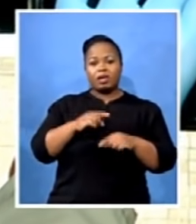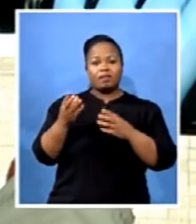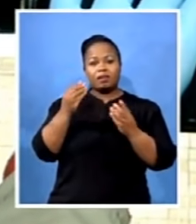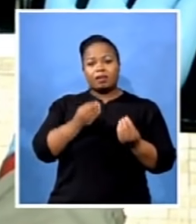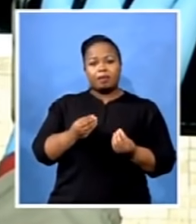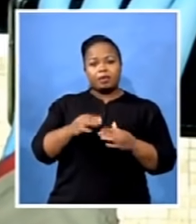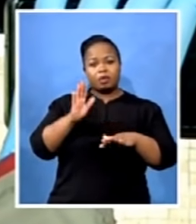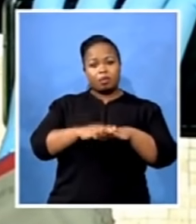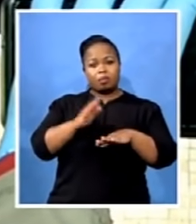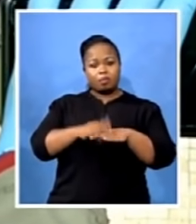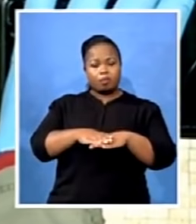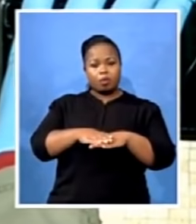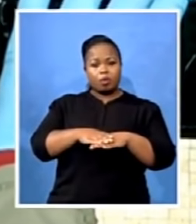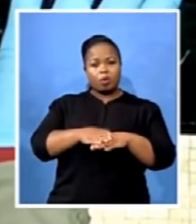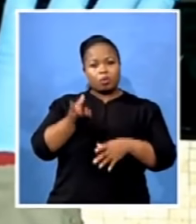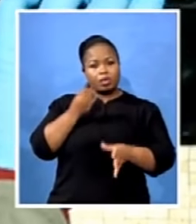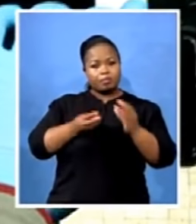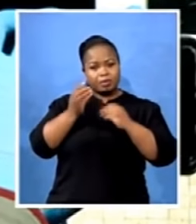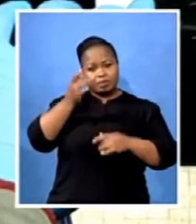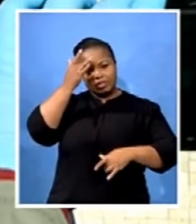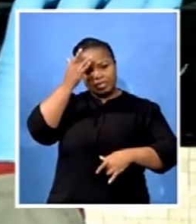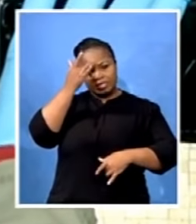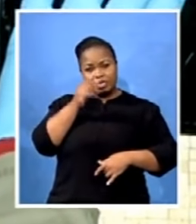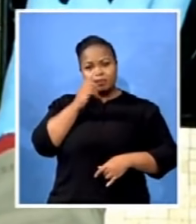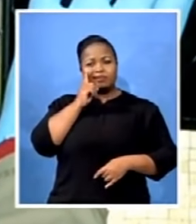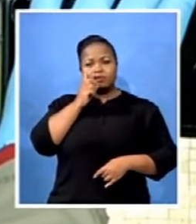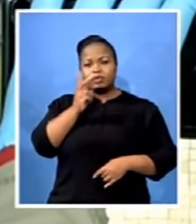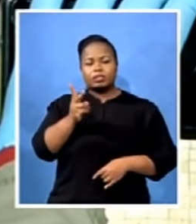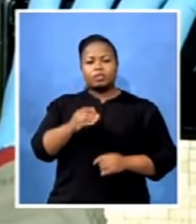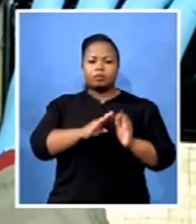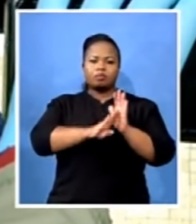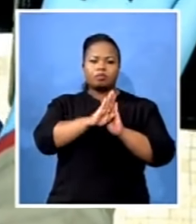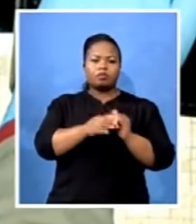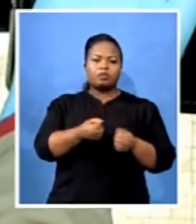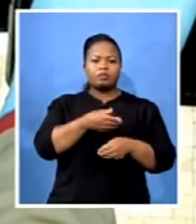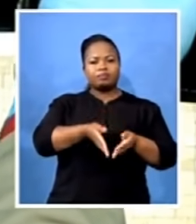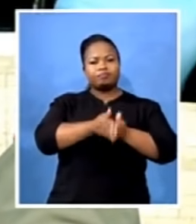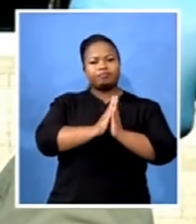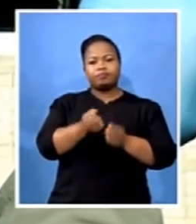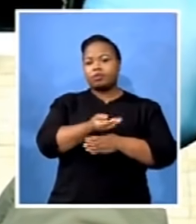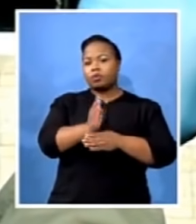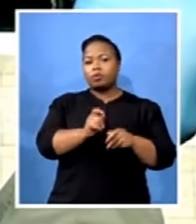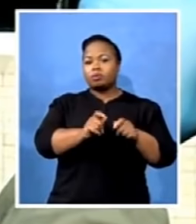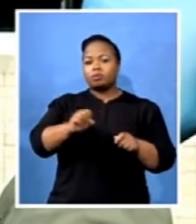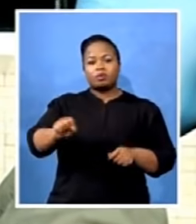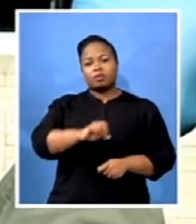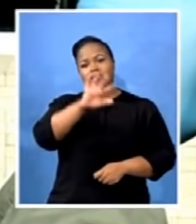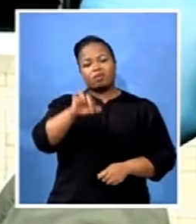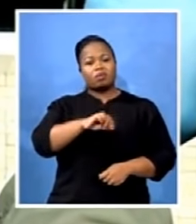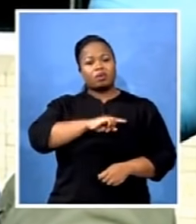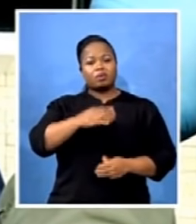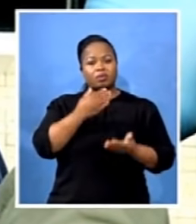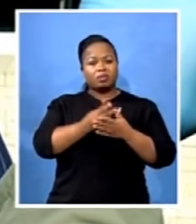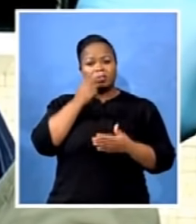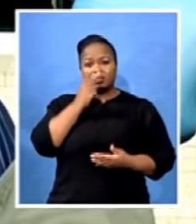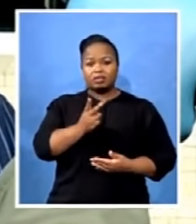improve. But our call still goes to South Africans. As you can see, the discipline, the order still